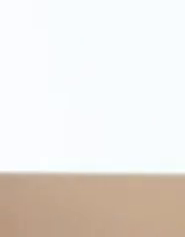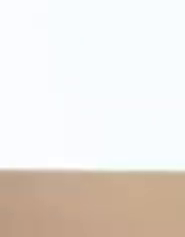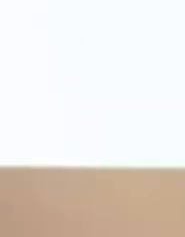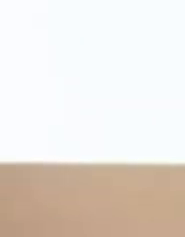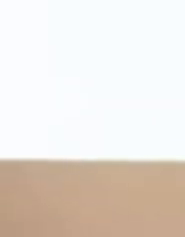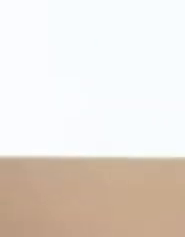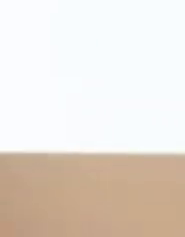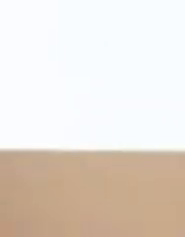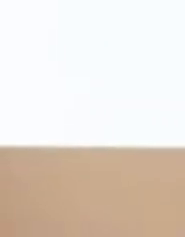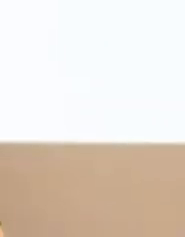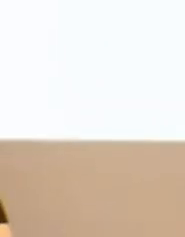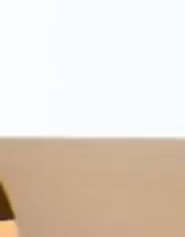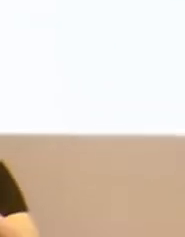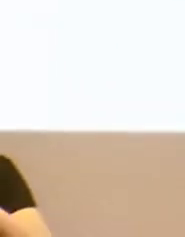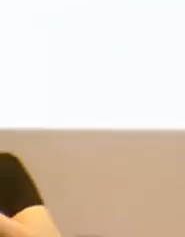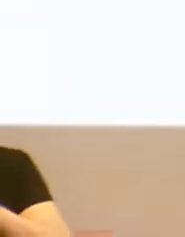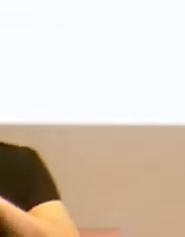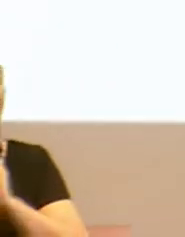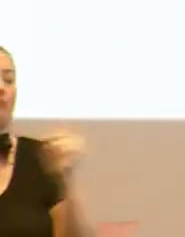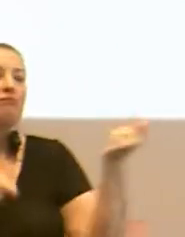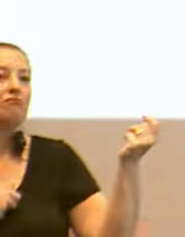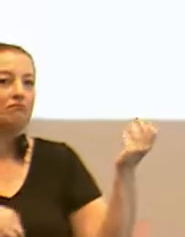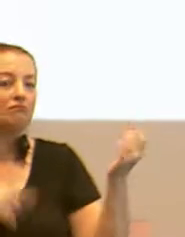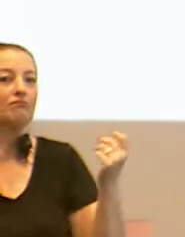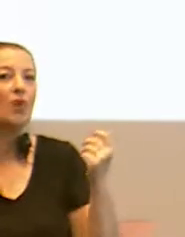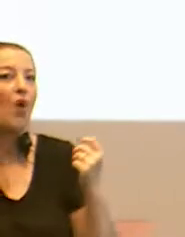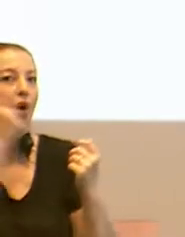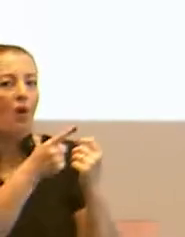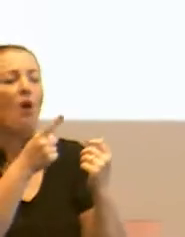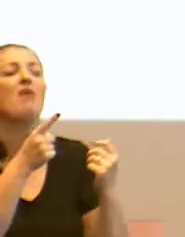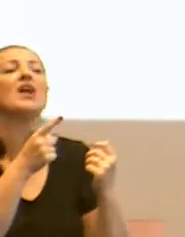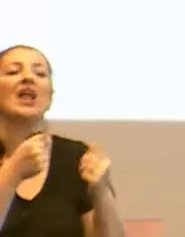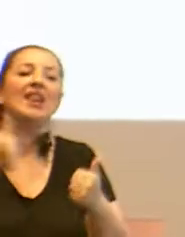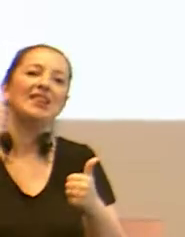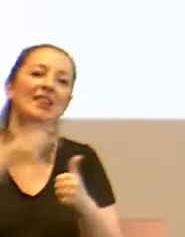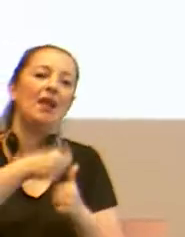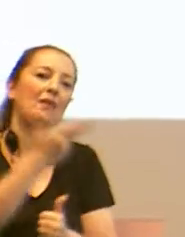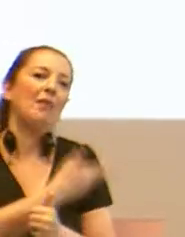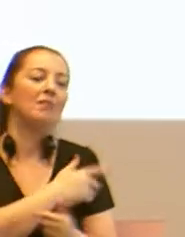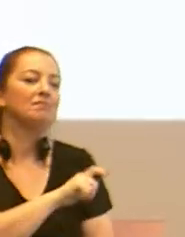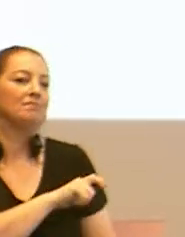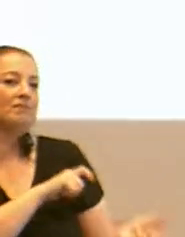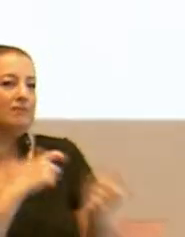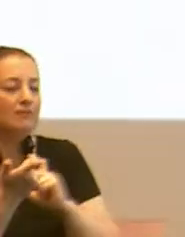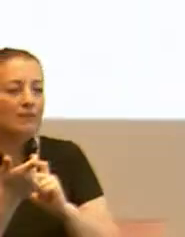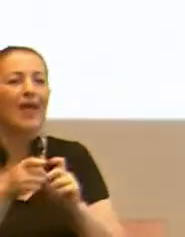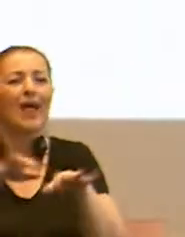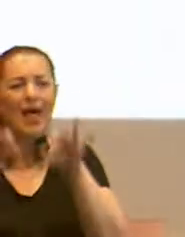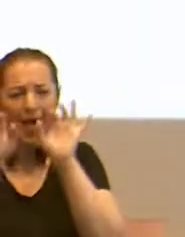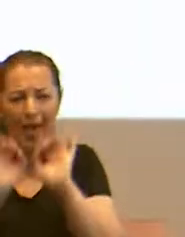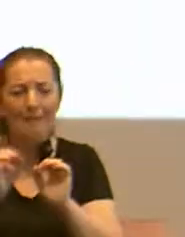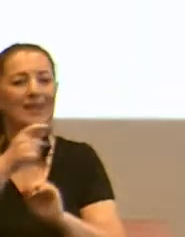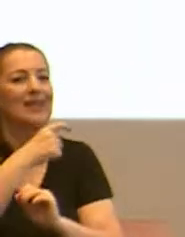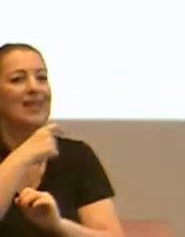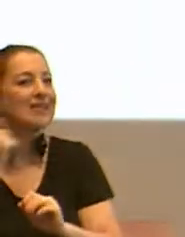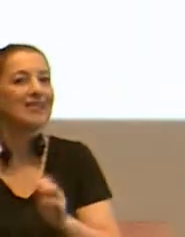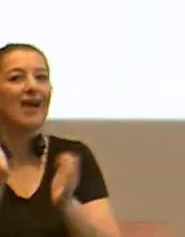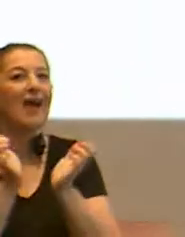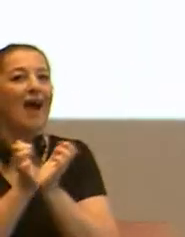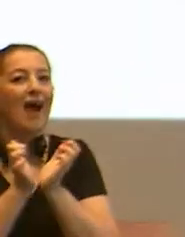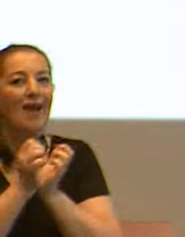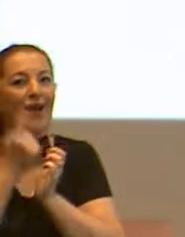goes to barcelona about 20 years later he shows the courage to go back to